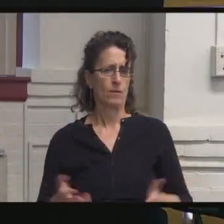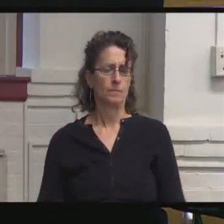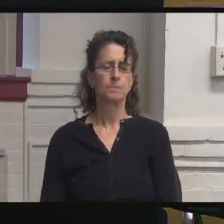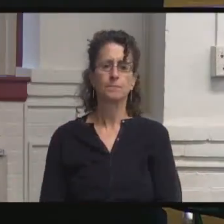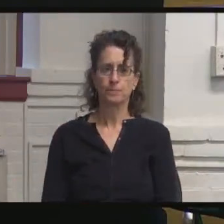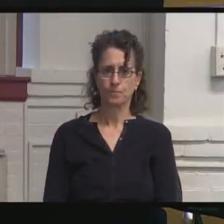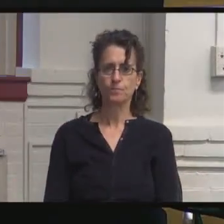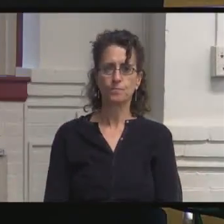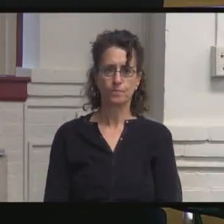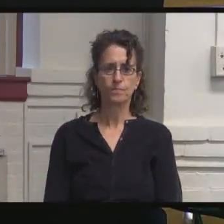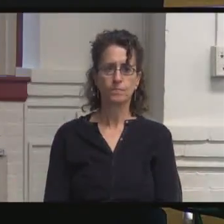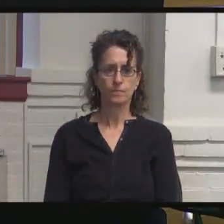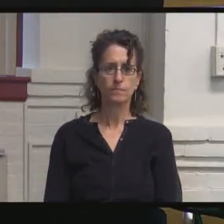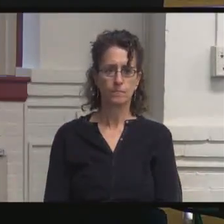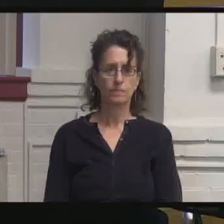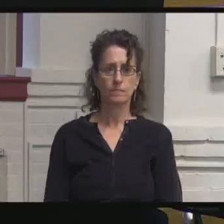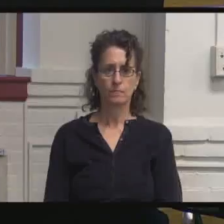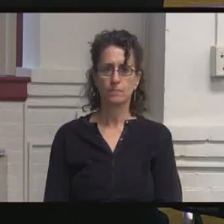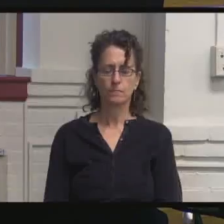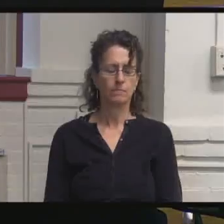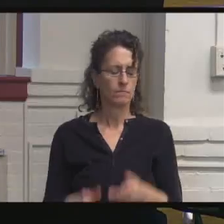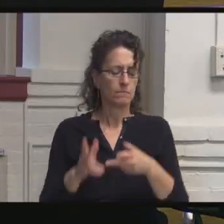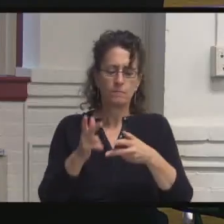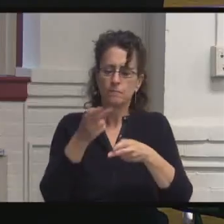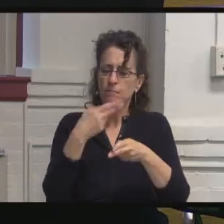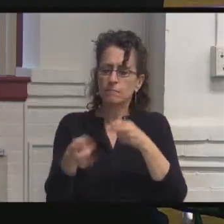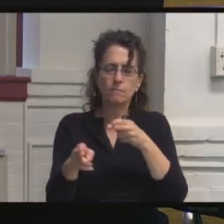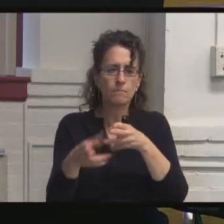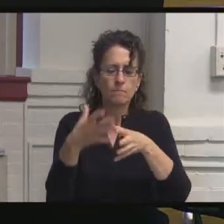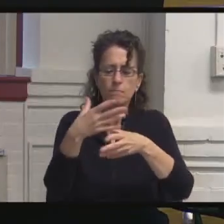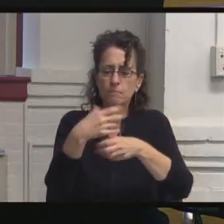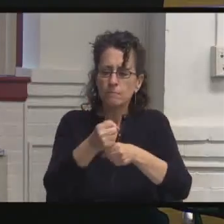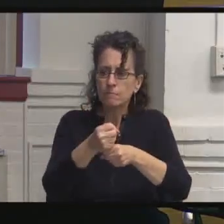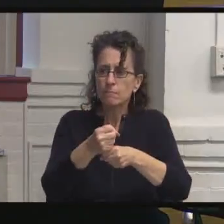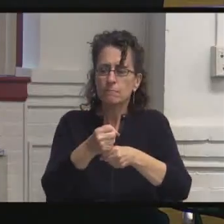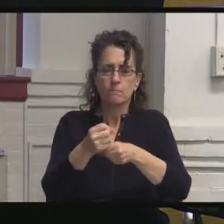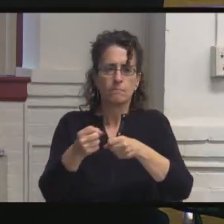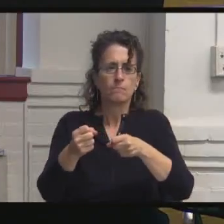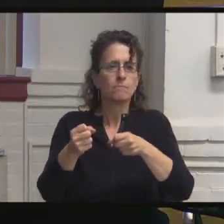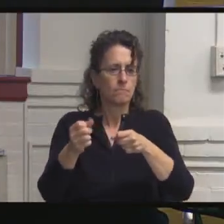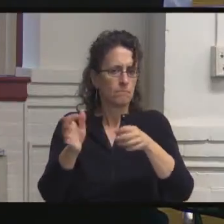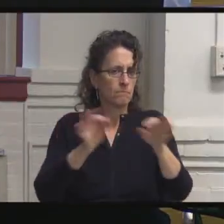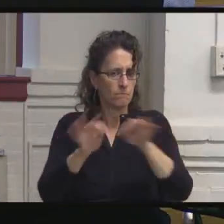going to outline in very, very briefly brief form what I understand, and I'm sure Mr. Dodge will be able to help me out. Yeah. So